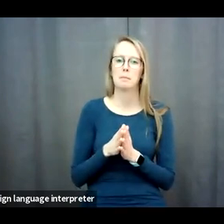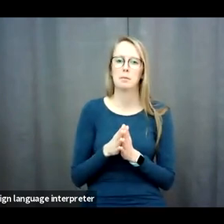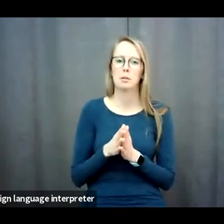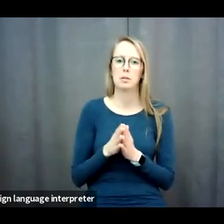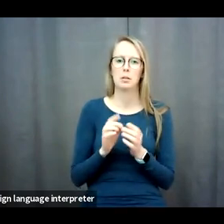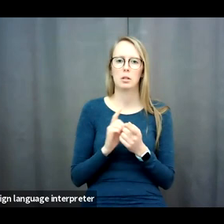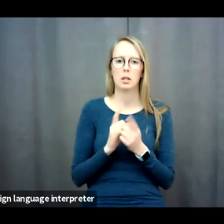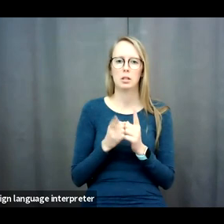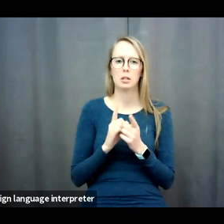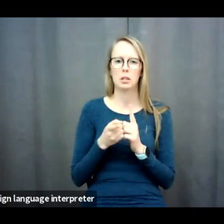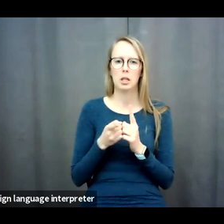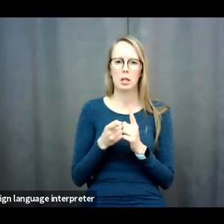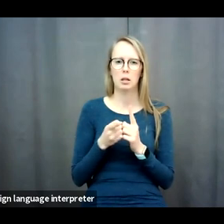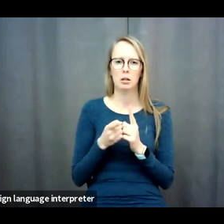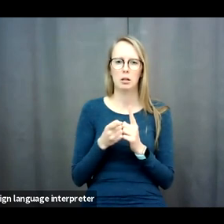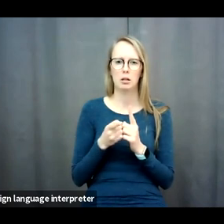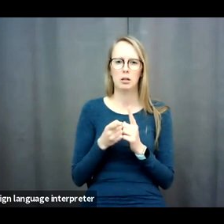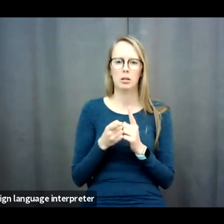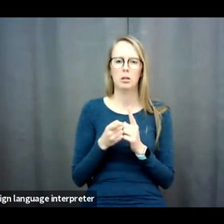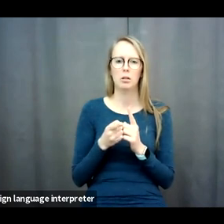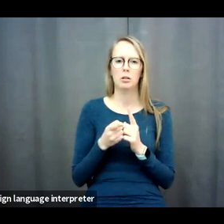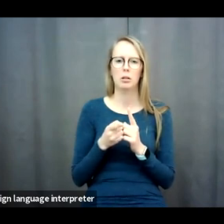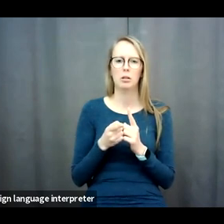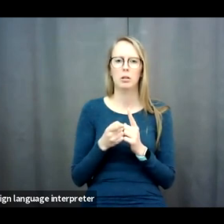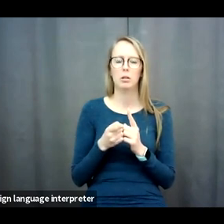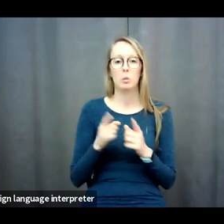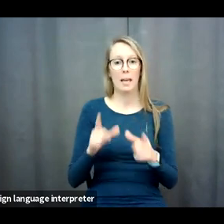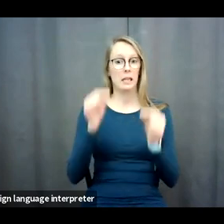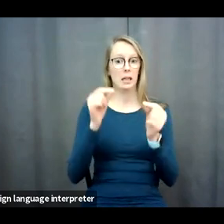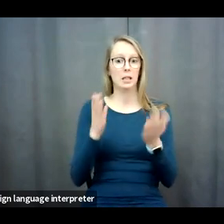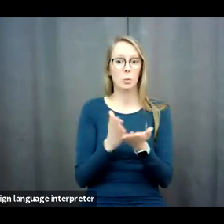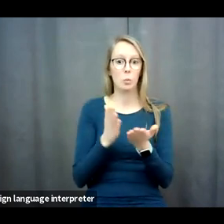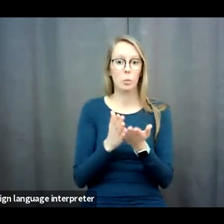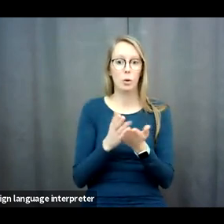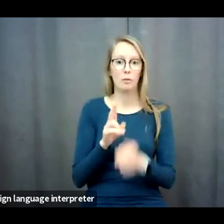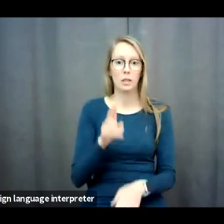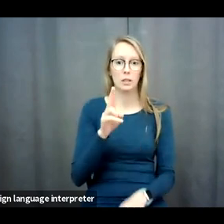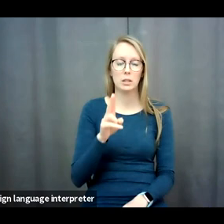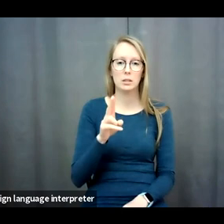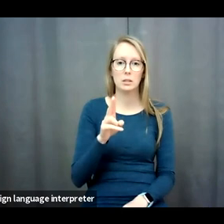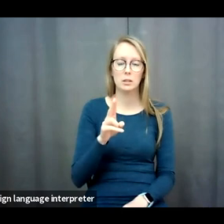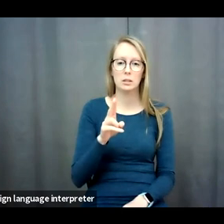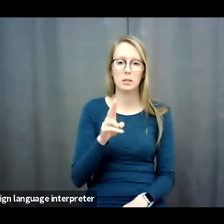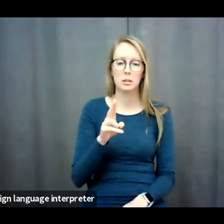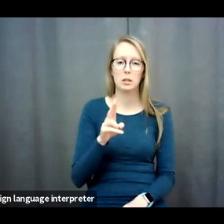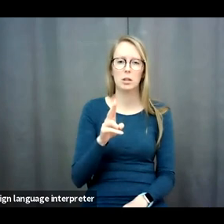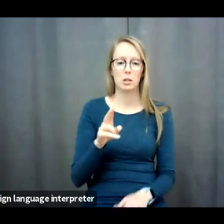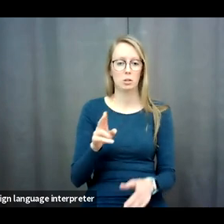maybe to find schools, actually, to find schools